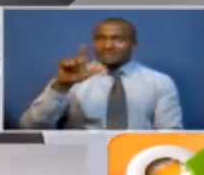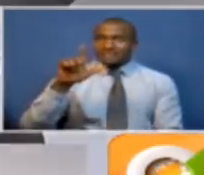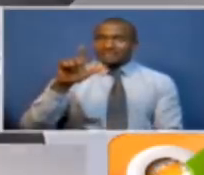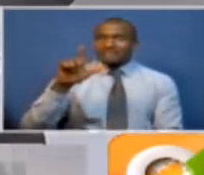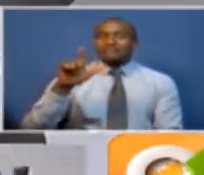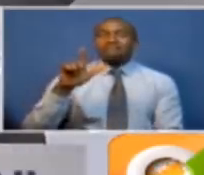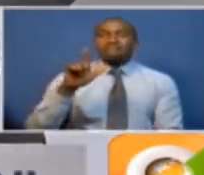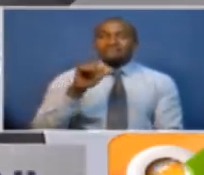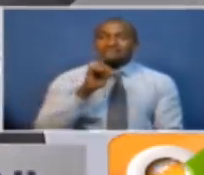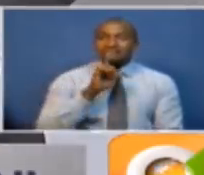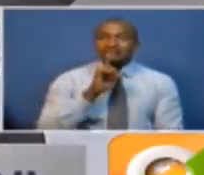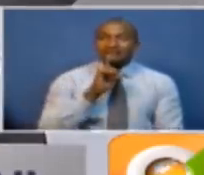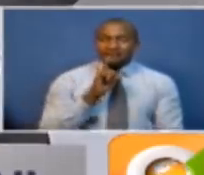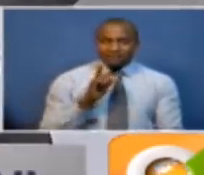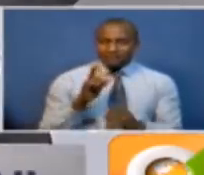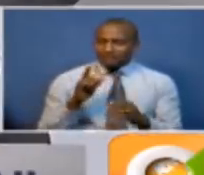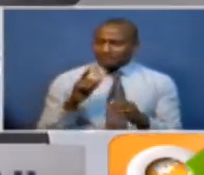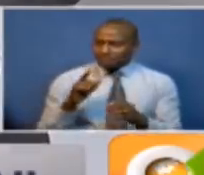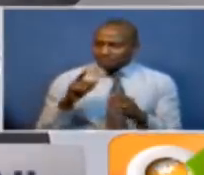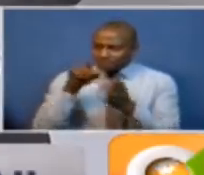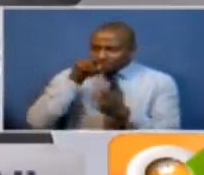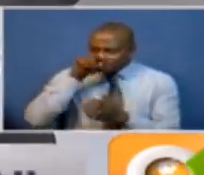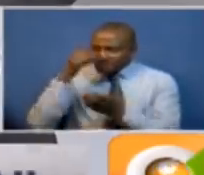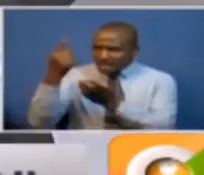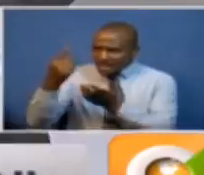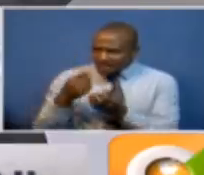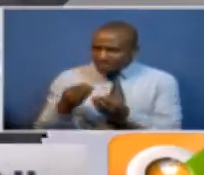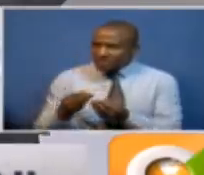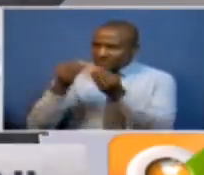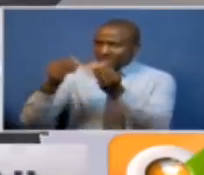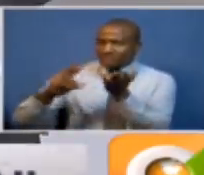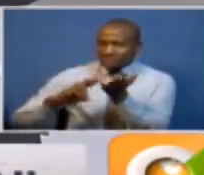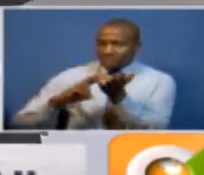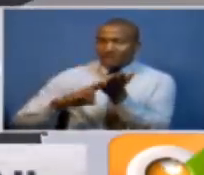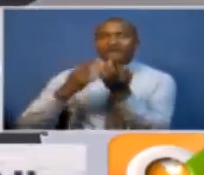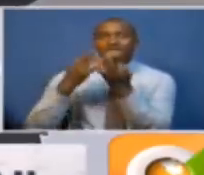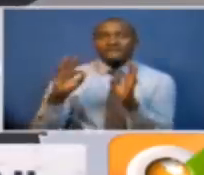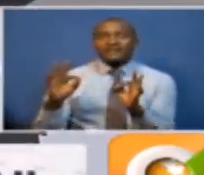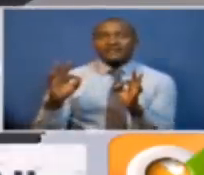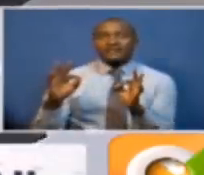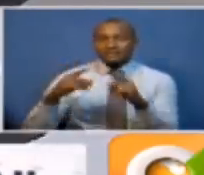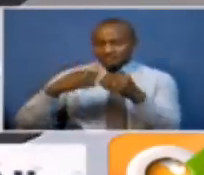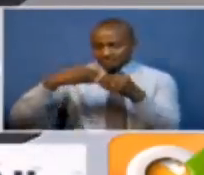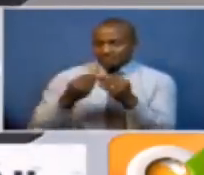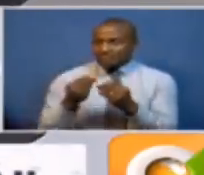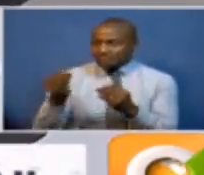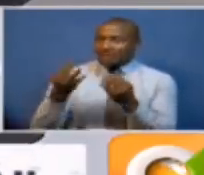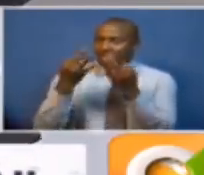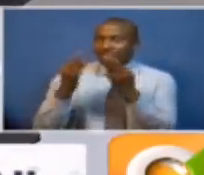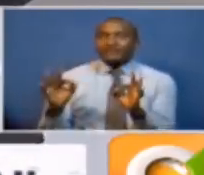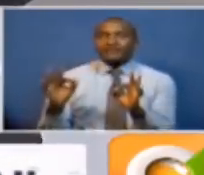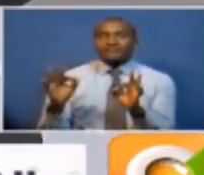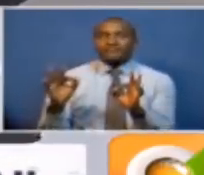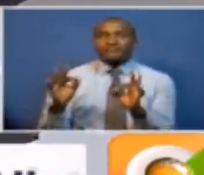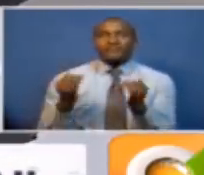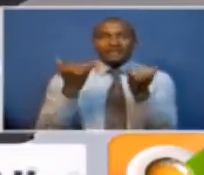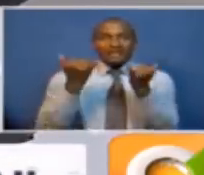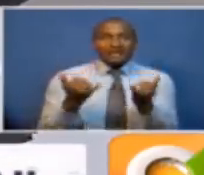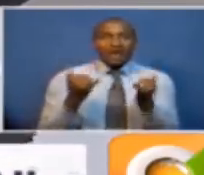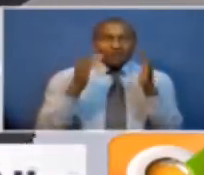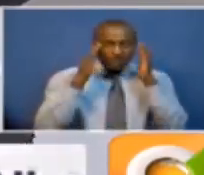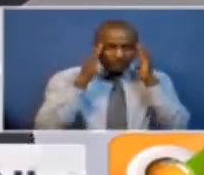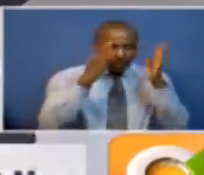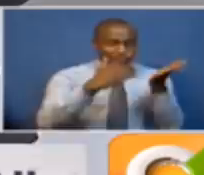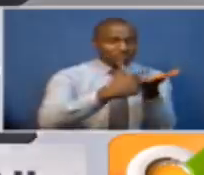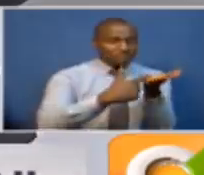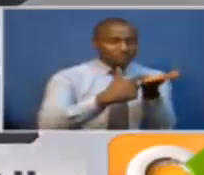of free gift vouchers in promotional campaign. She goes on to say, and I quote, "As we are now focusing on white people